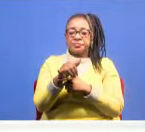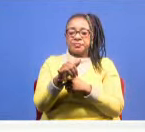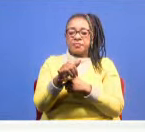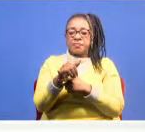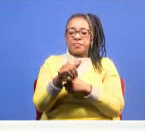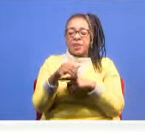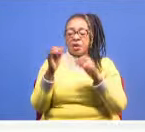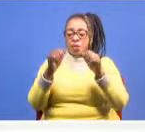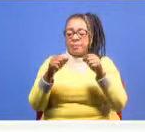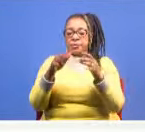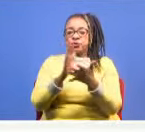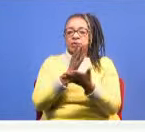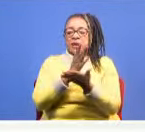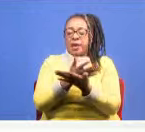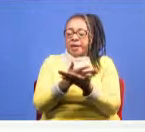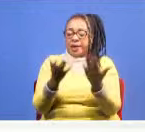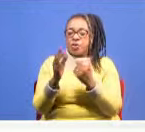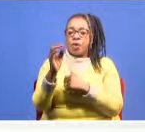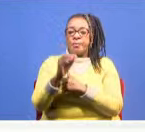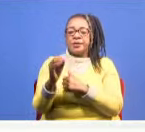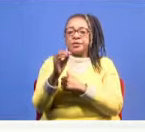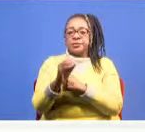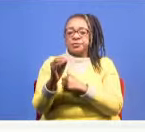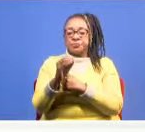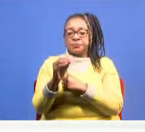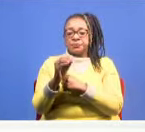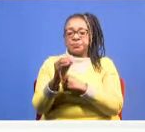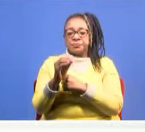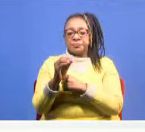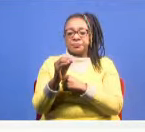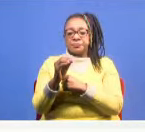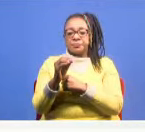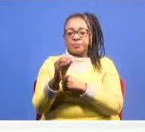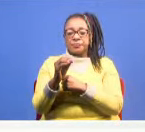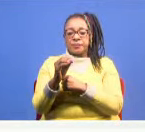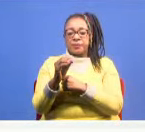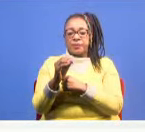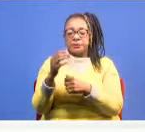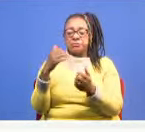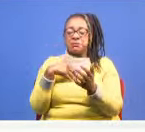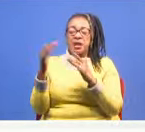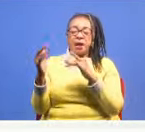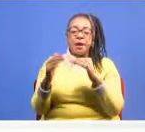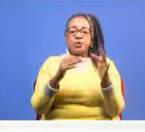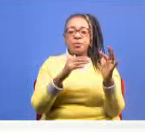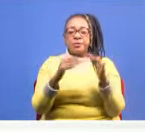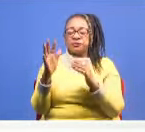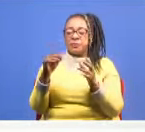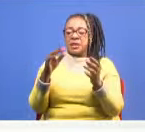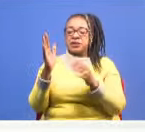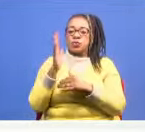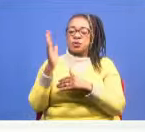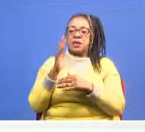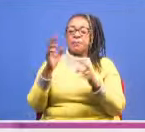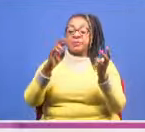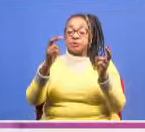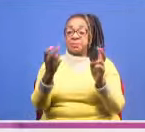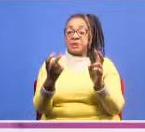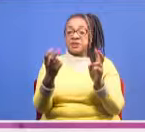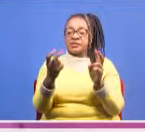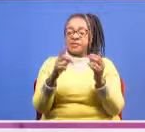share, in your opinion, who these people might be? My argument from a security perspective, from a security angle, is